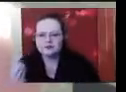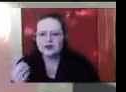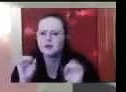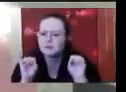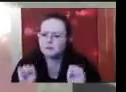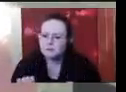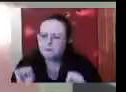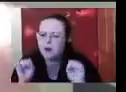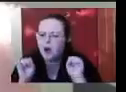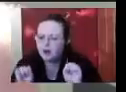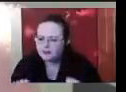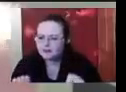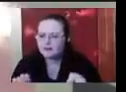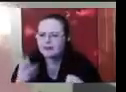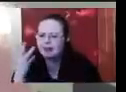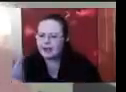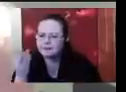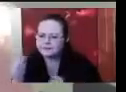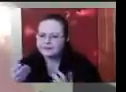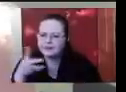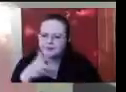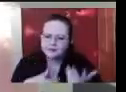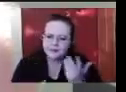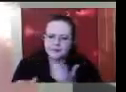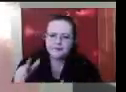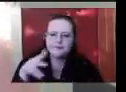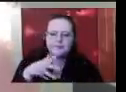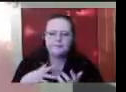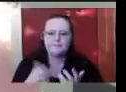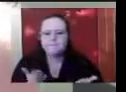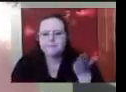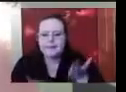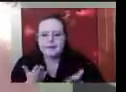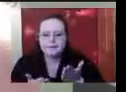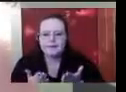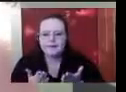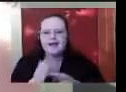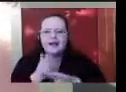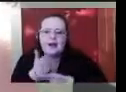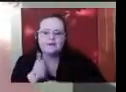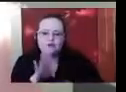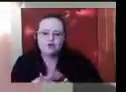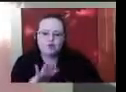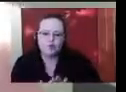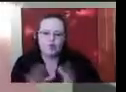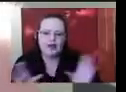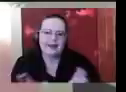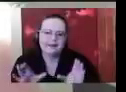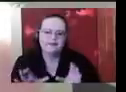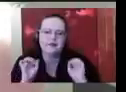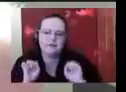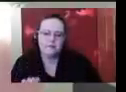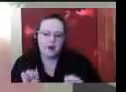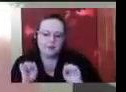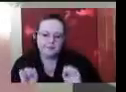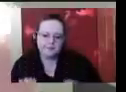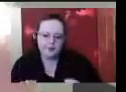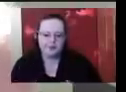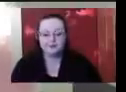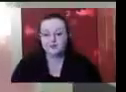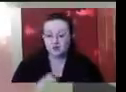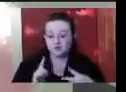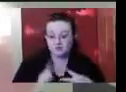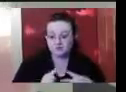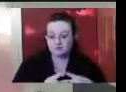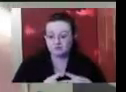of cohorts outdoors and in some extracurricular activities. So question number one is, can you